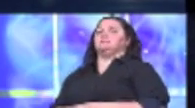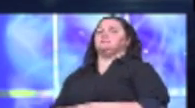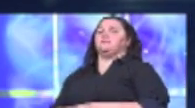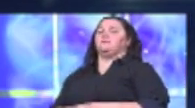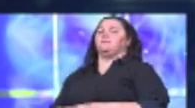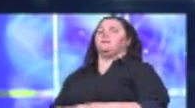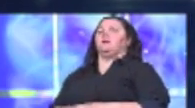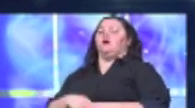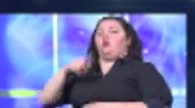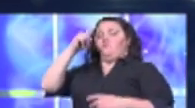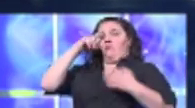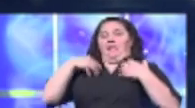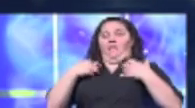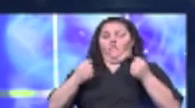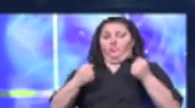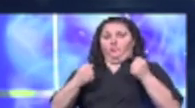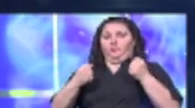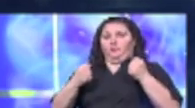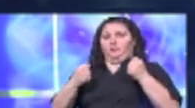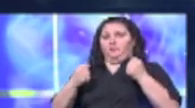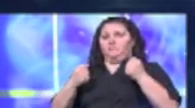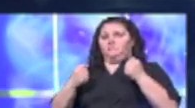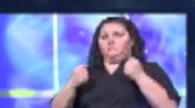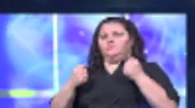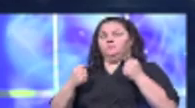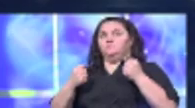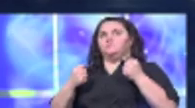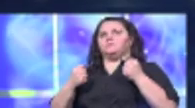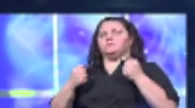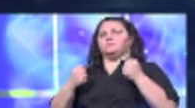For health is the complete